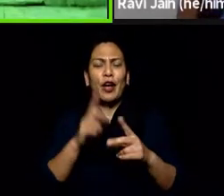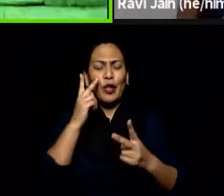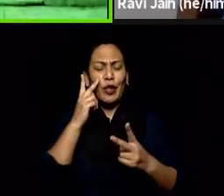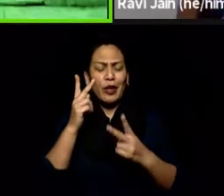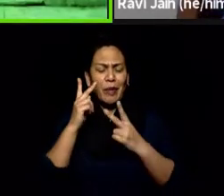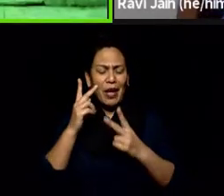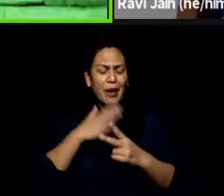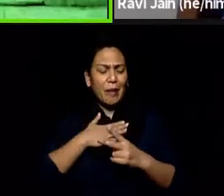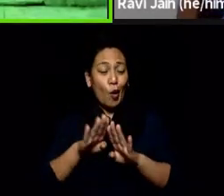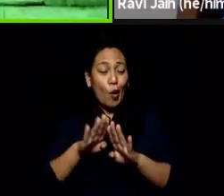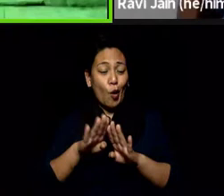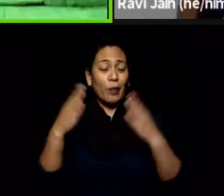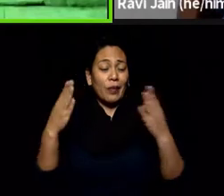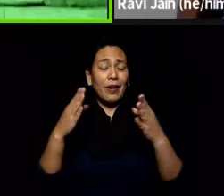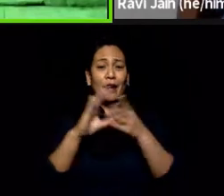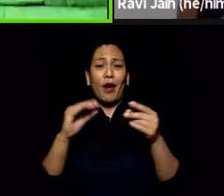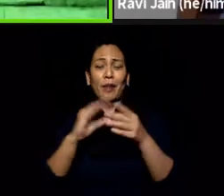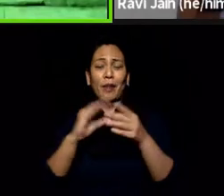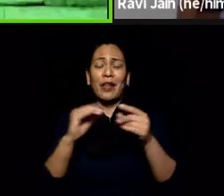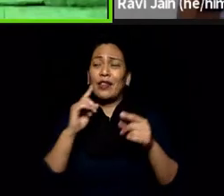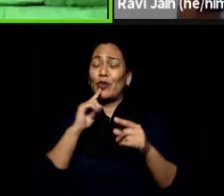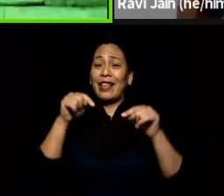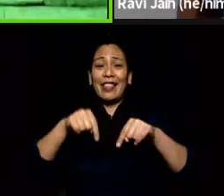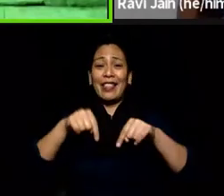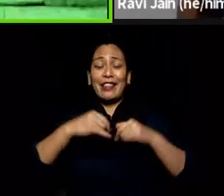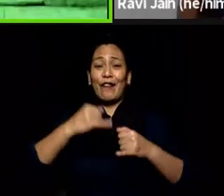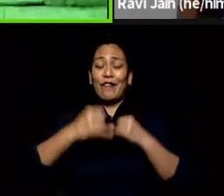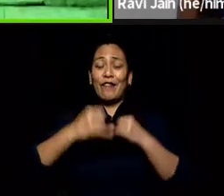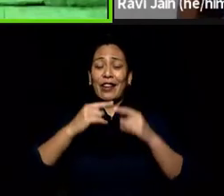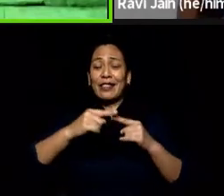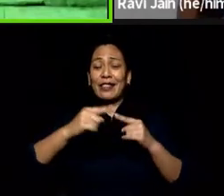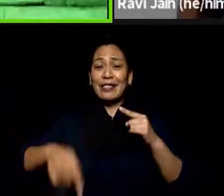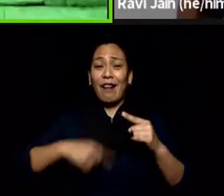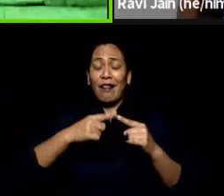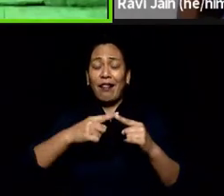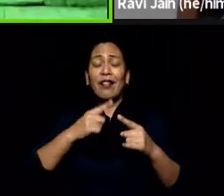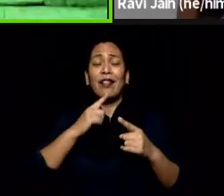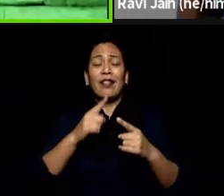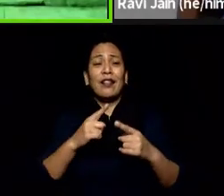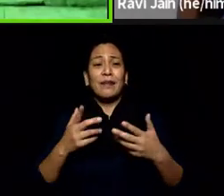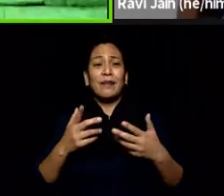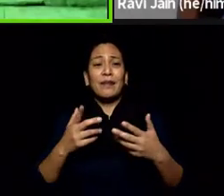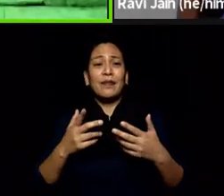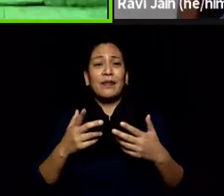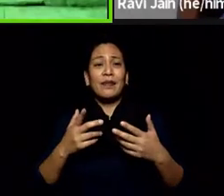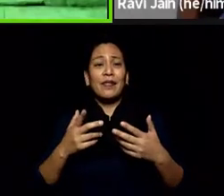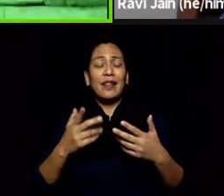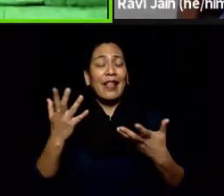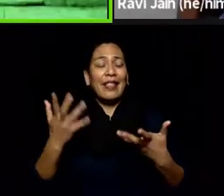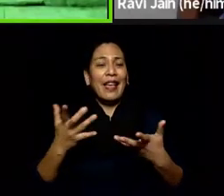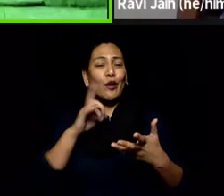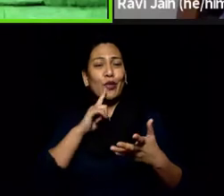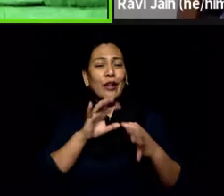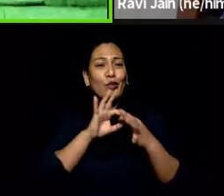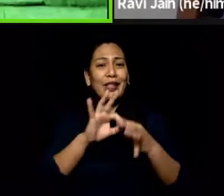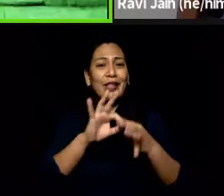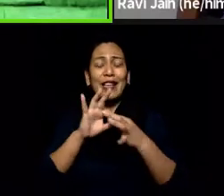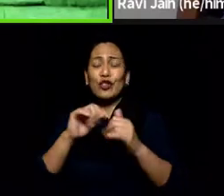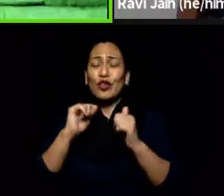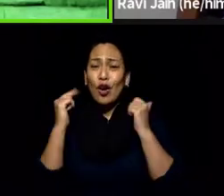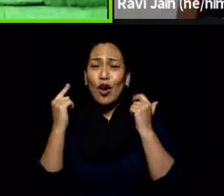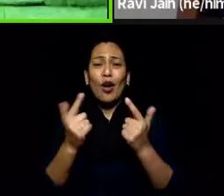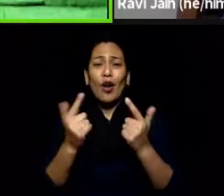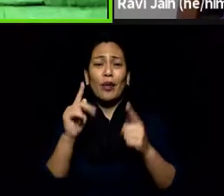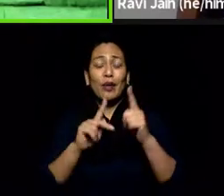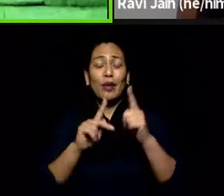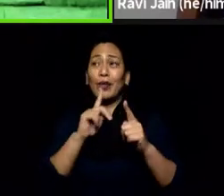spoke about how this final cycle was something that portends to everybody. The lived experience